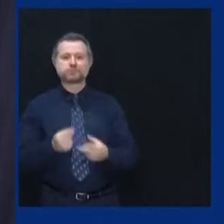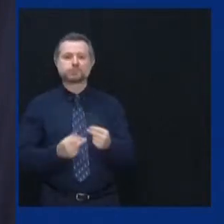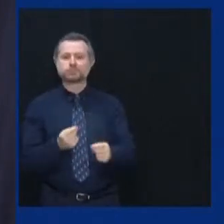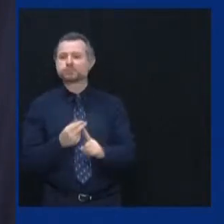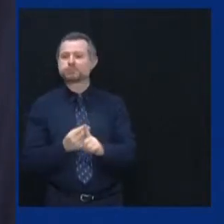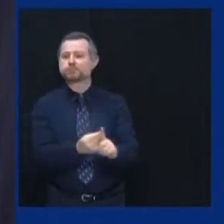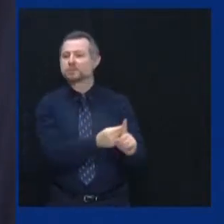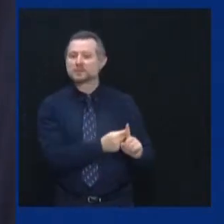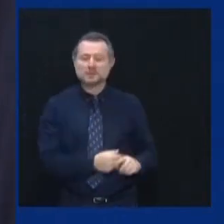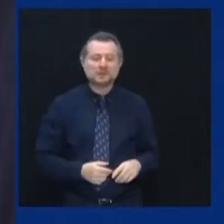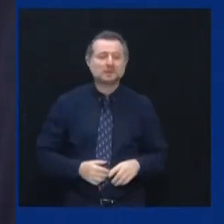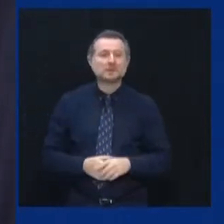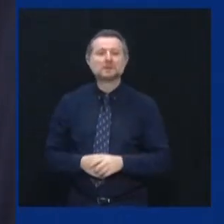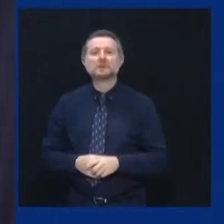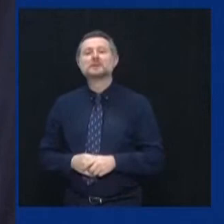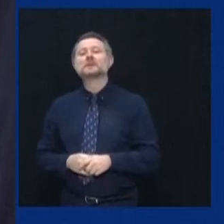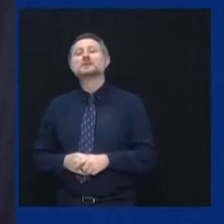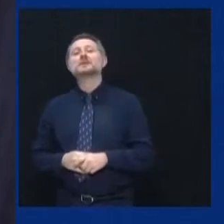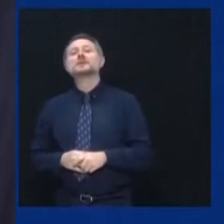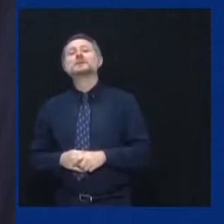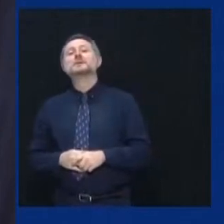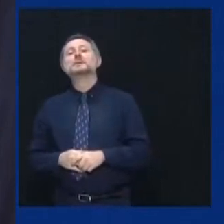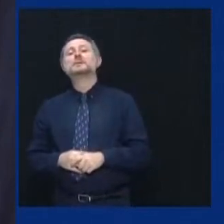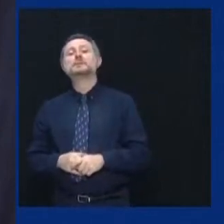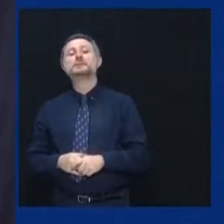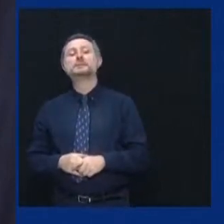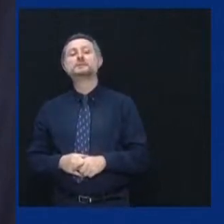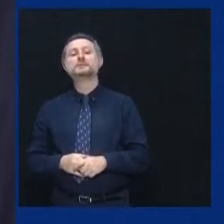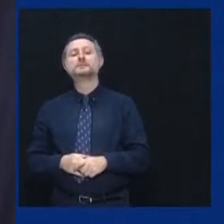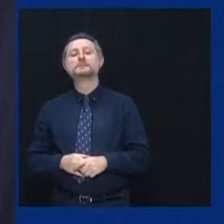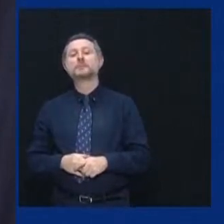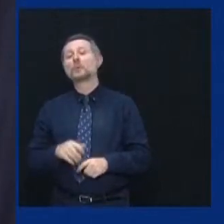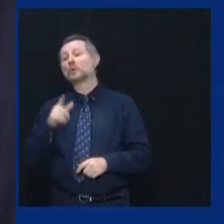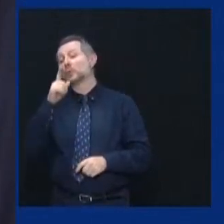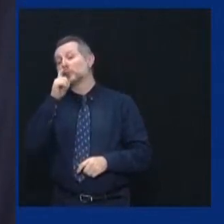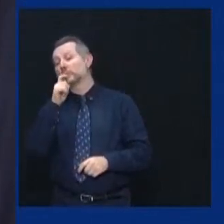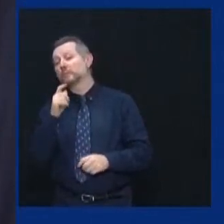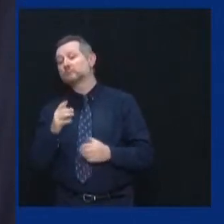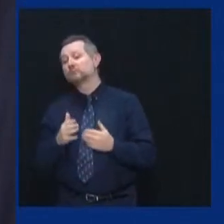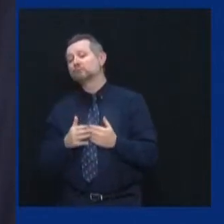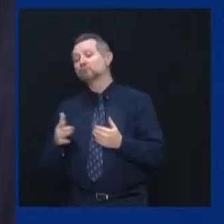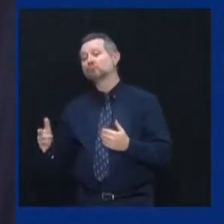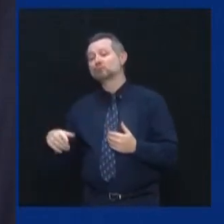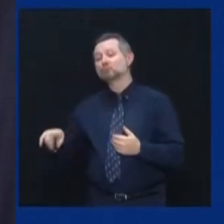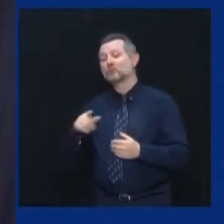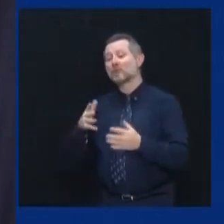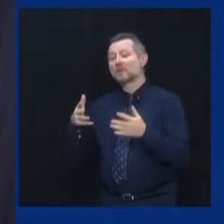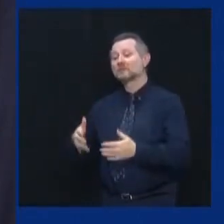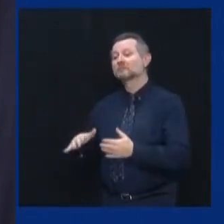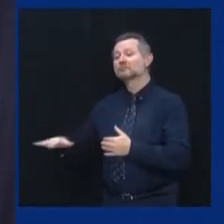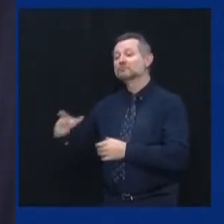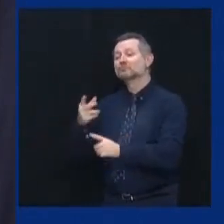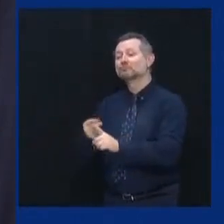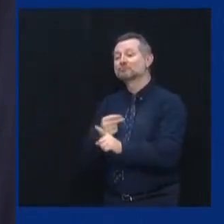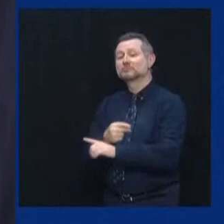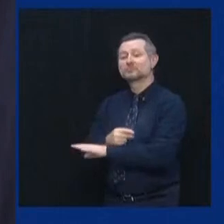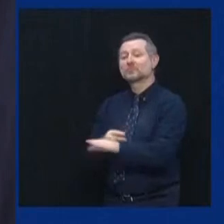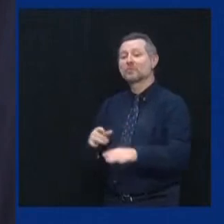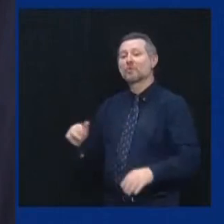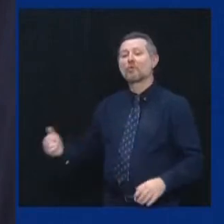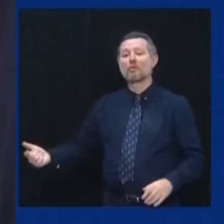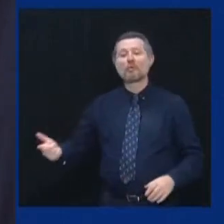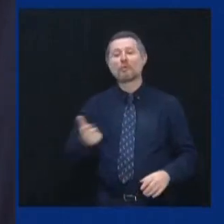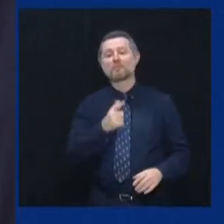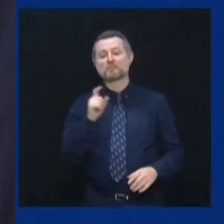people prioritized. On the rest of the distribution network, they all must